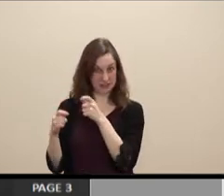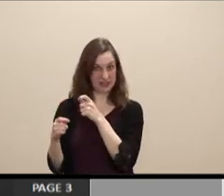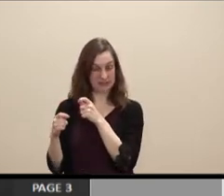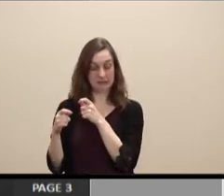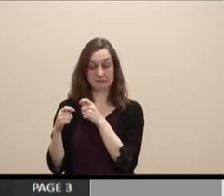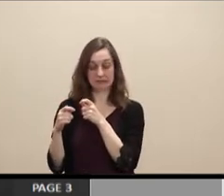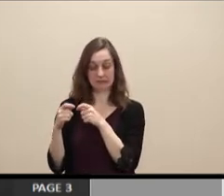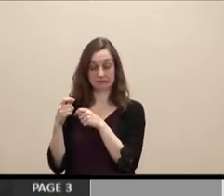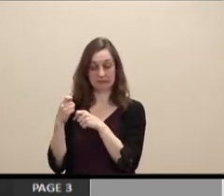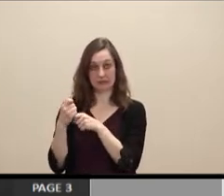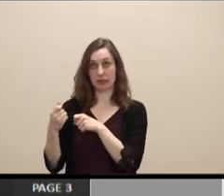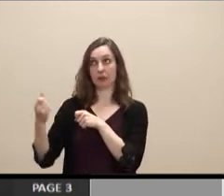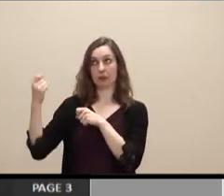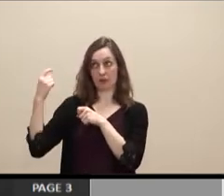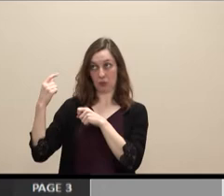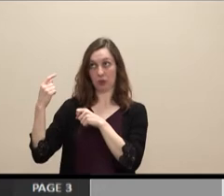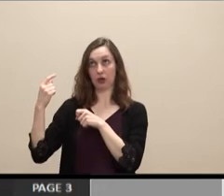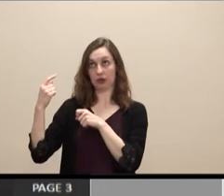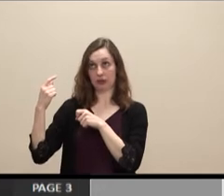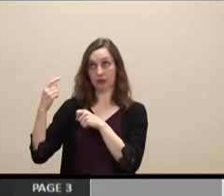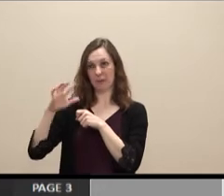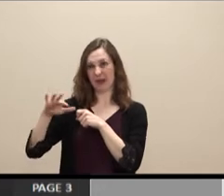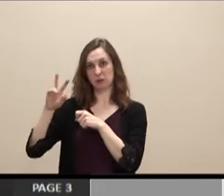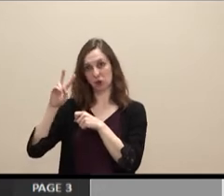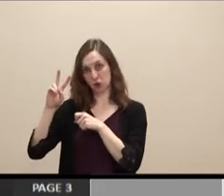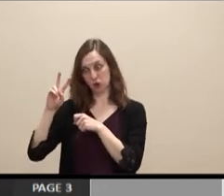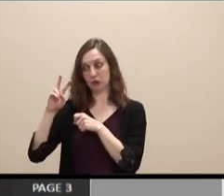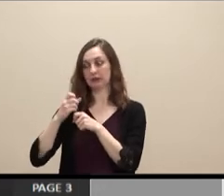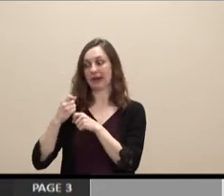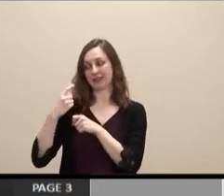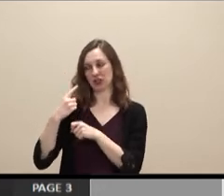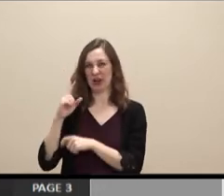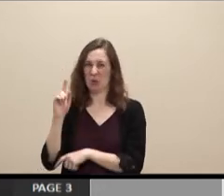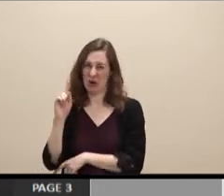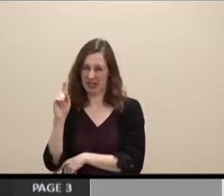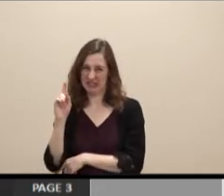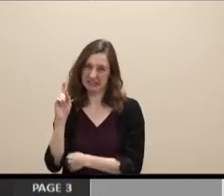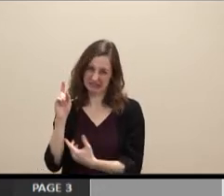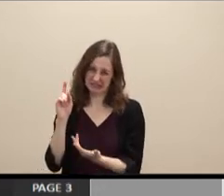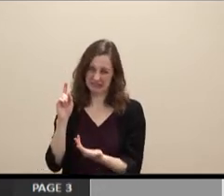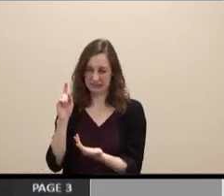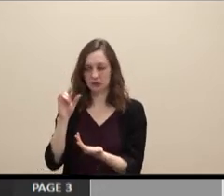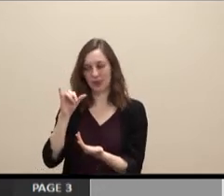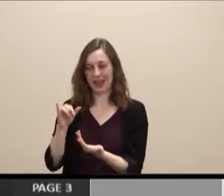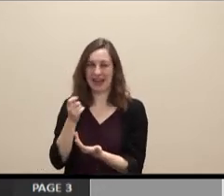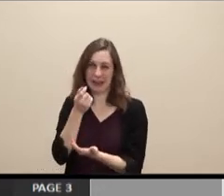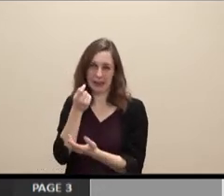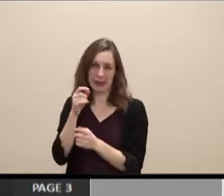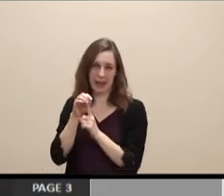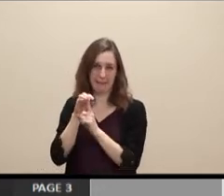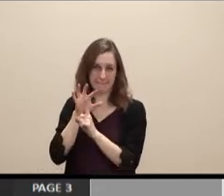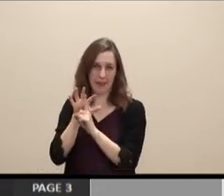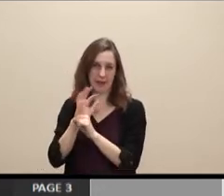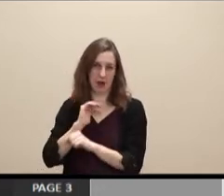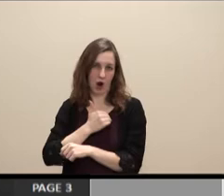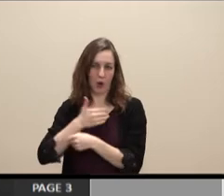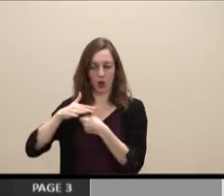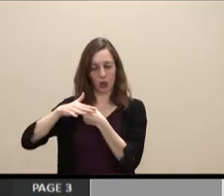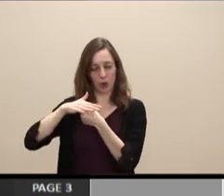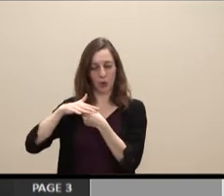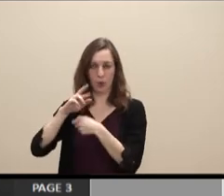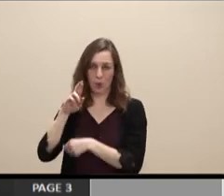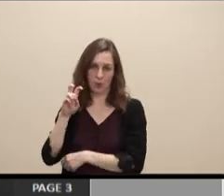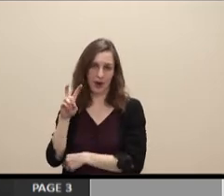before, it was about two, and then last year, it was about one. So that had some impact on our local